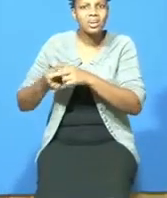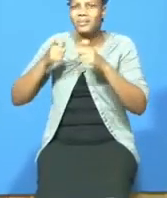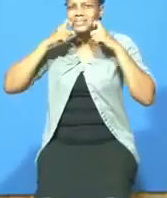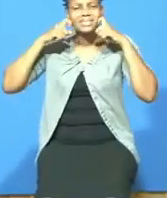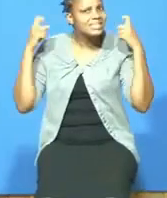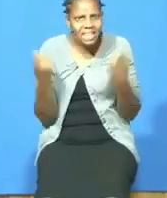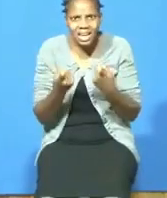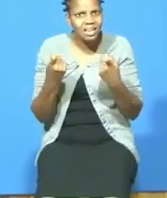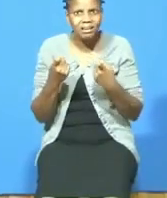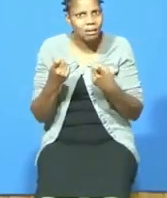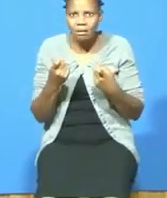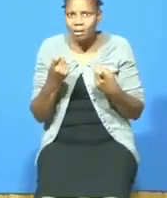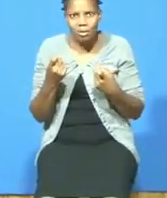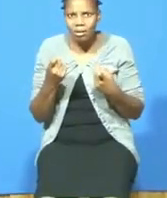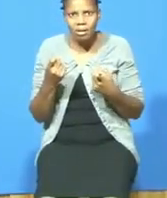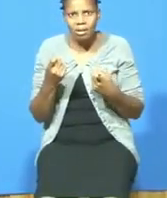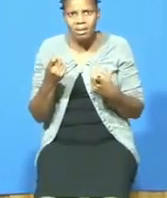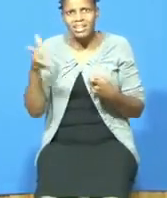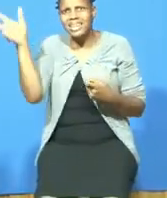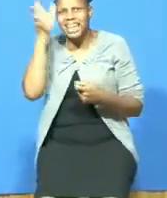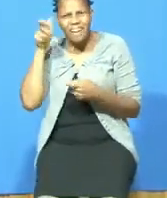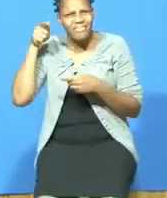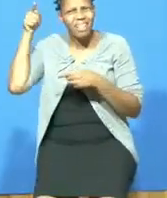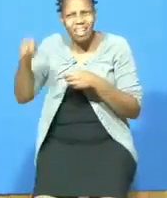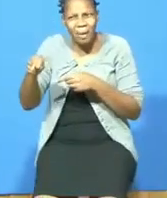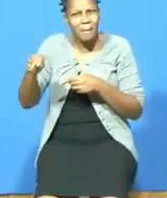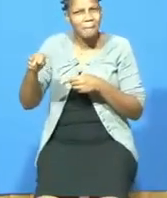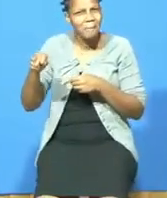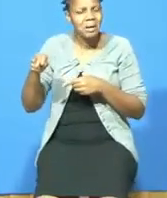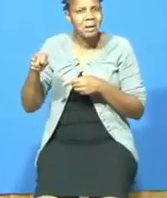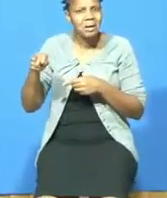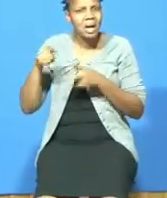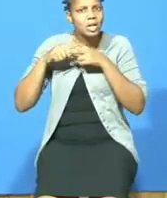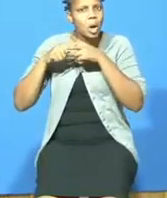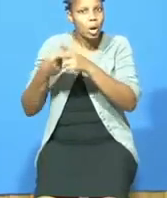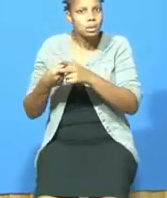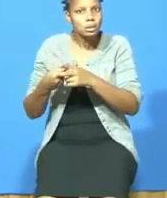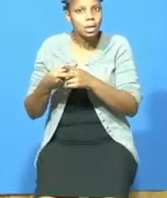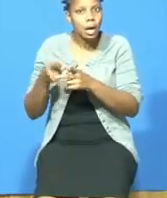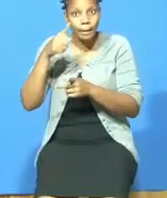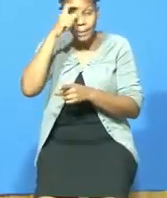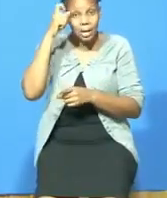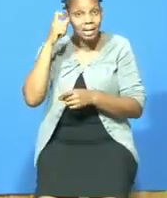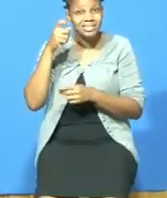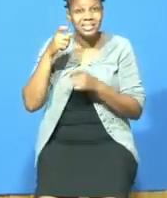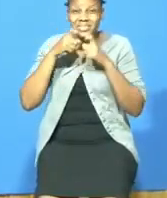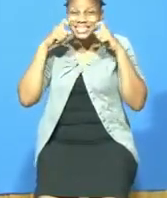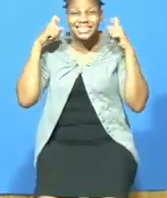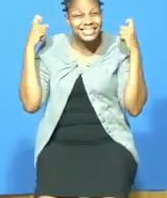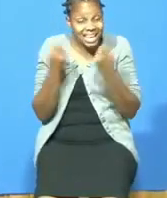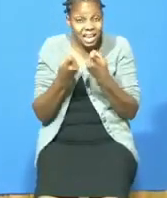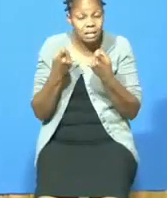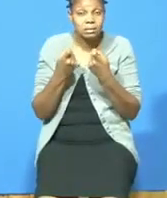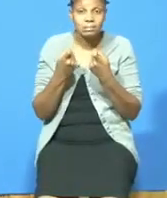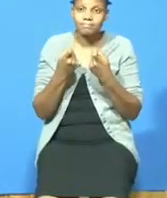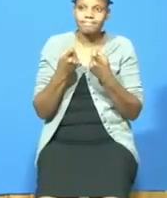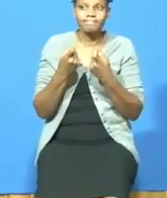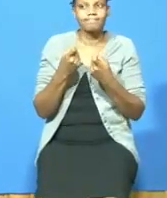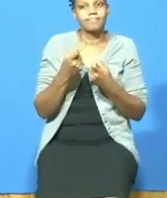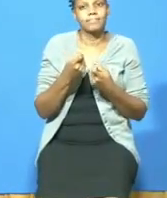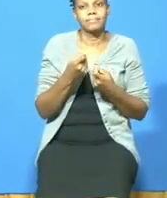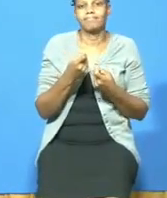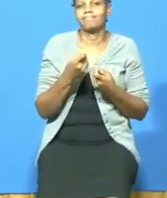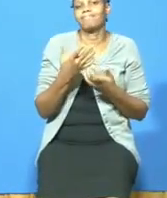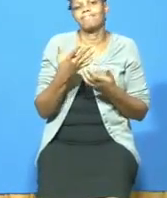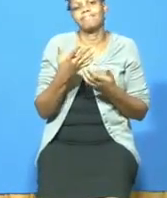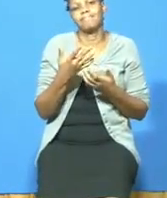sin. The devil is. And as a result of sin, these